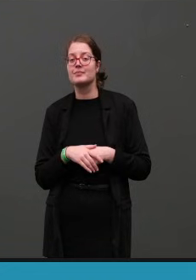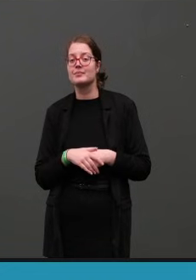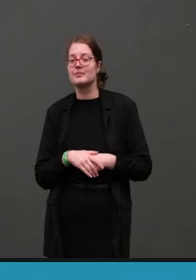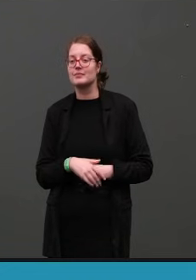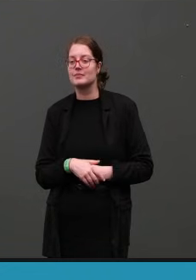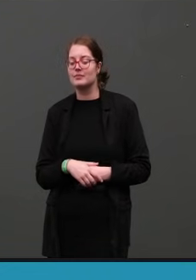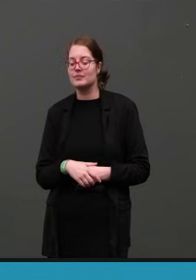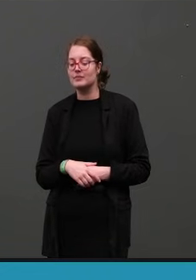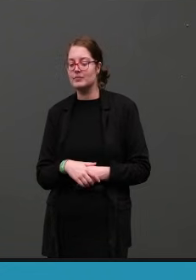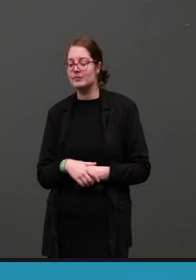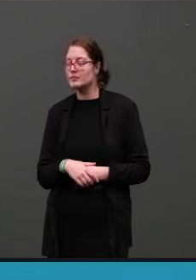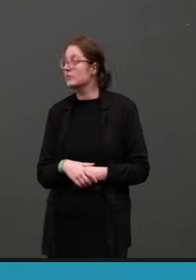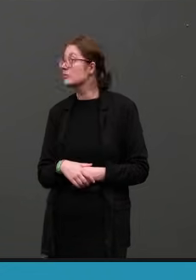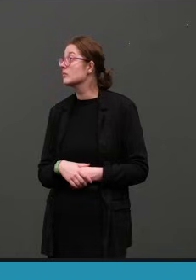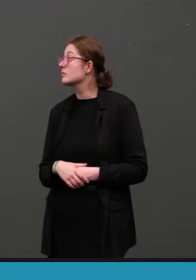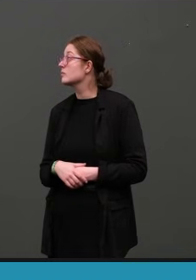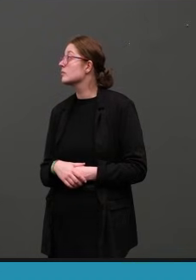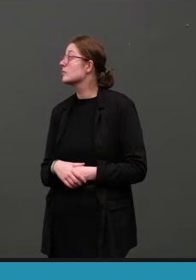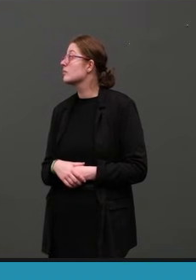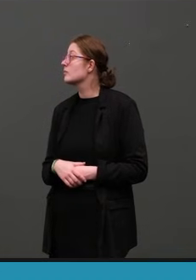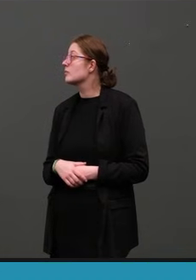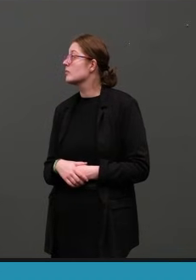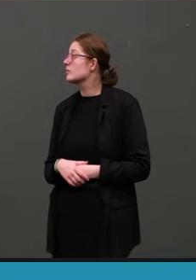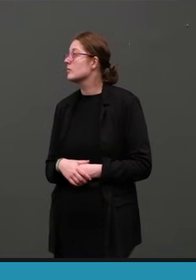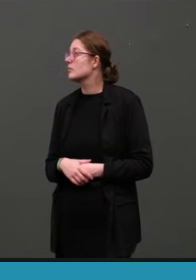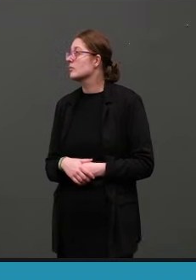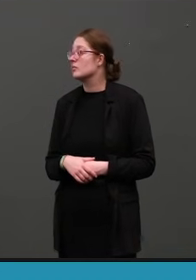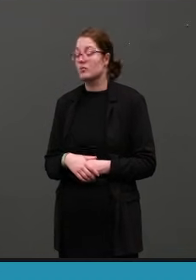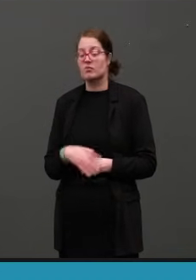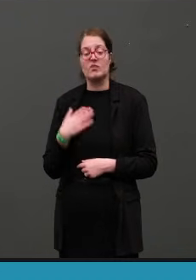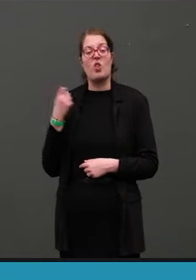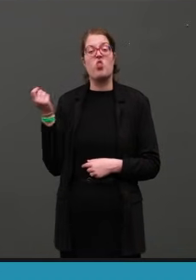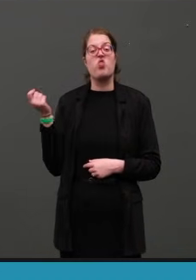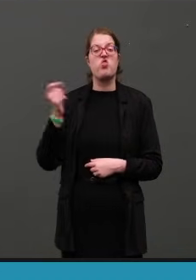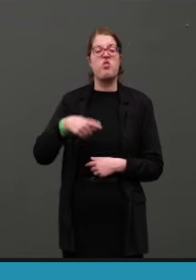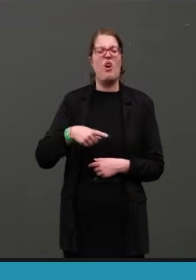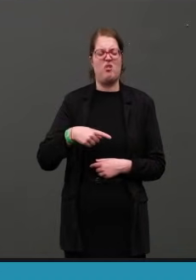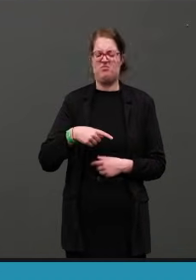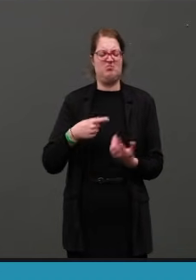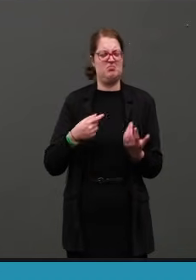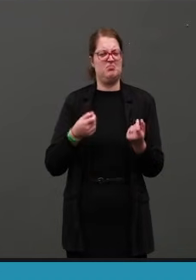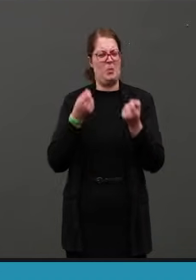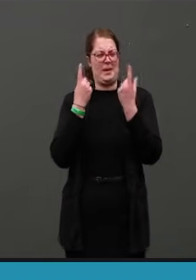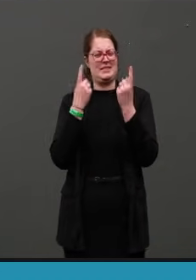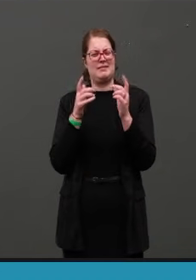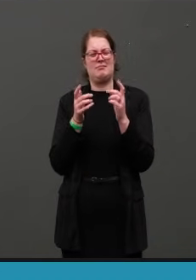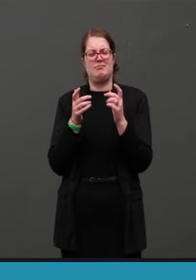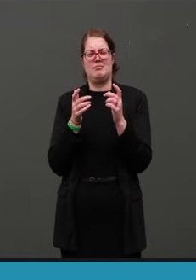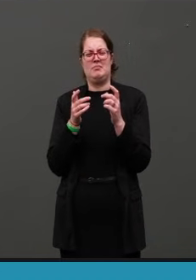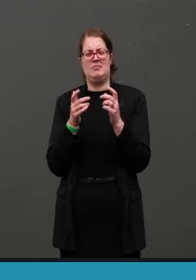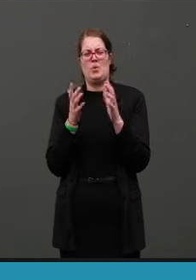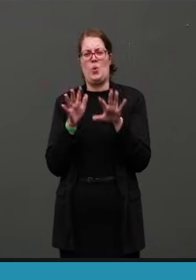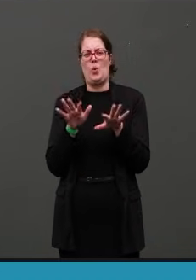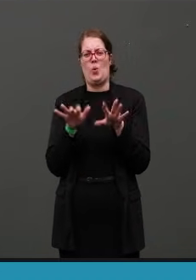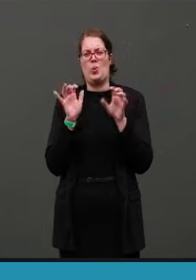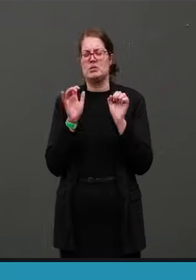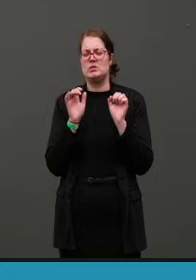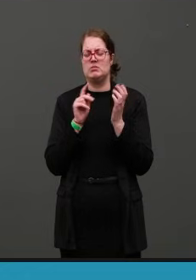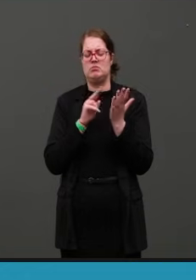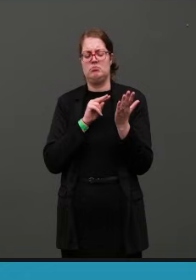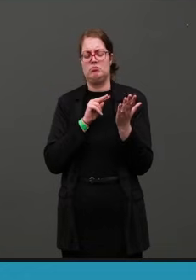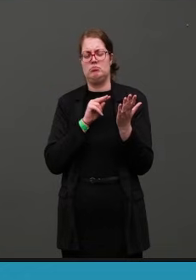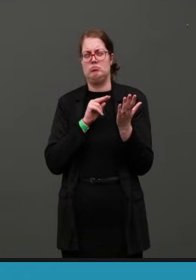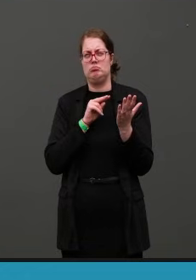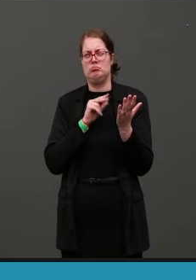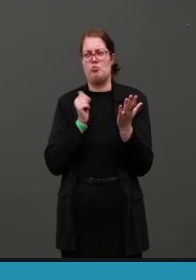So if you throw in something that doesn't seem to make sense, the audience will say, okay, but they will